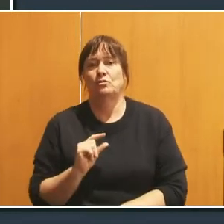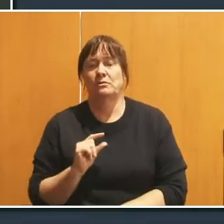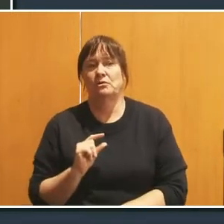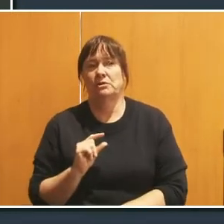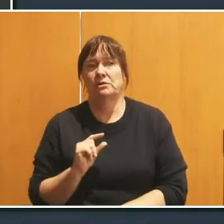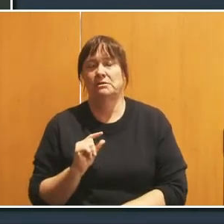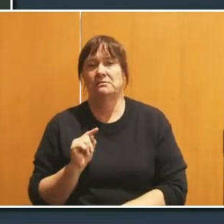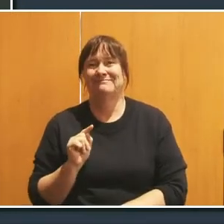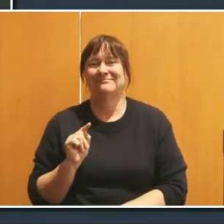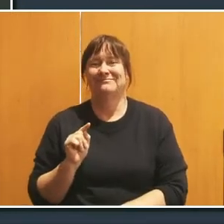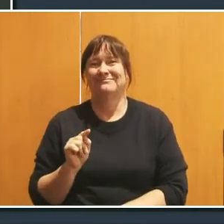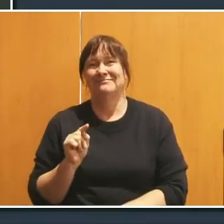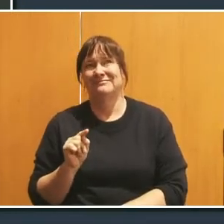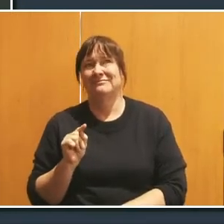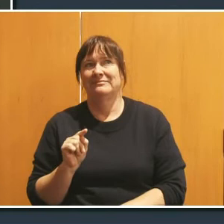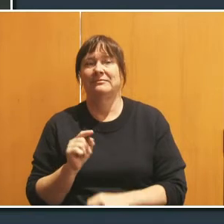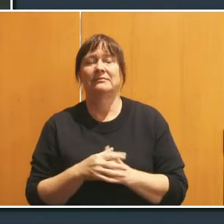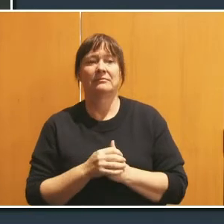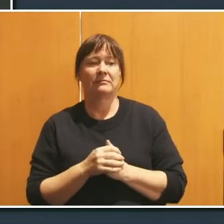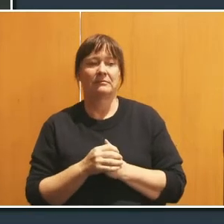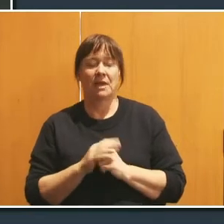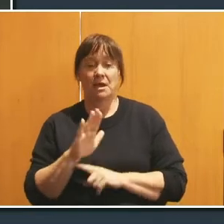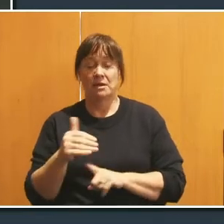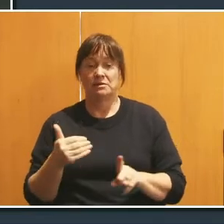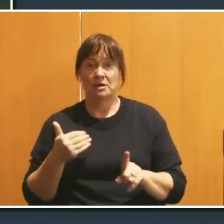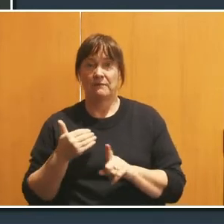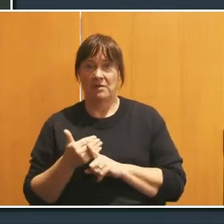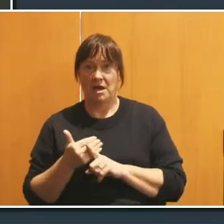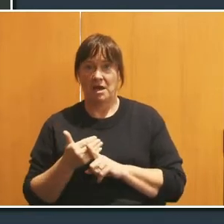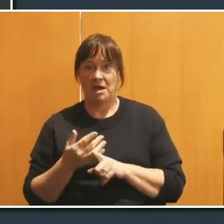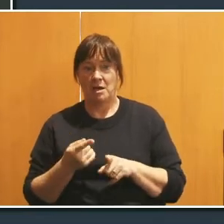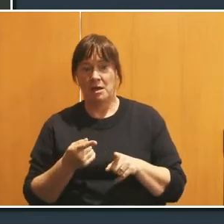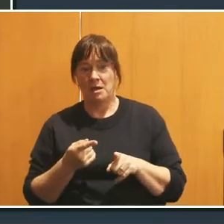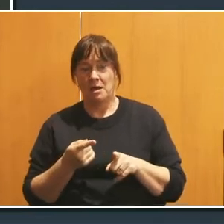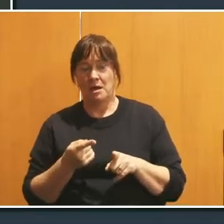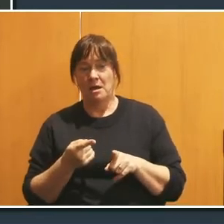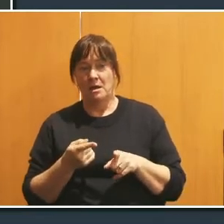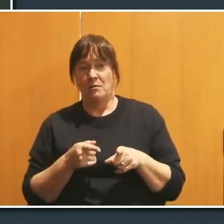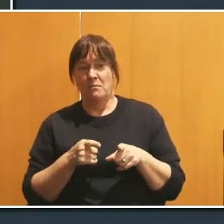I think so far, just based on our